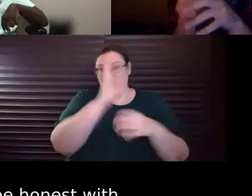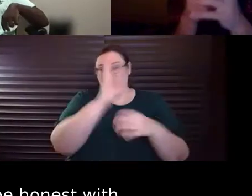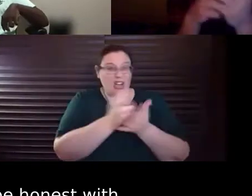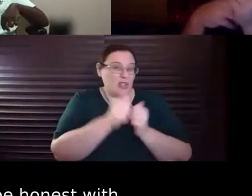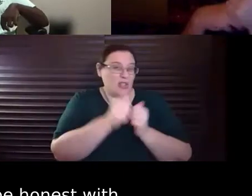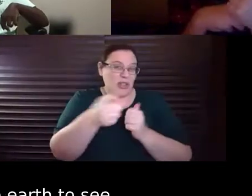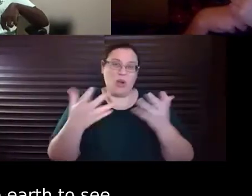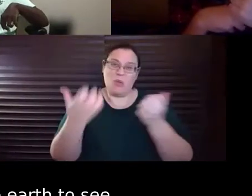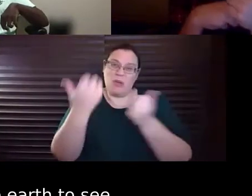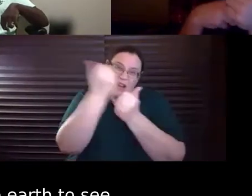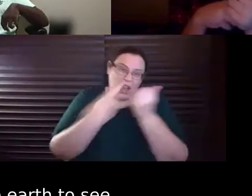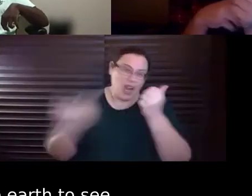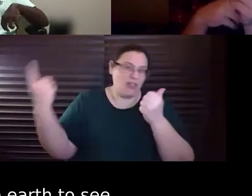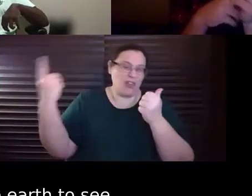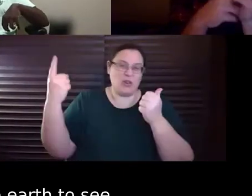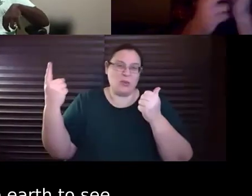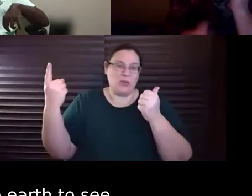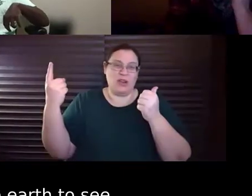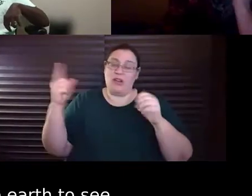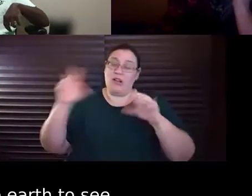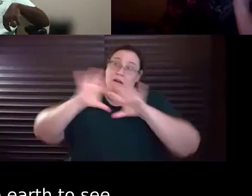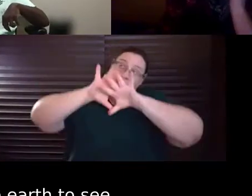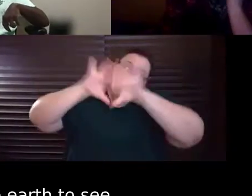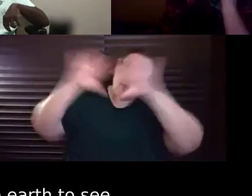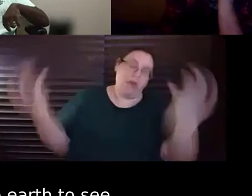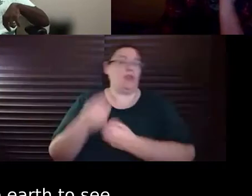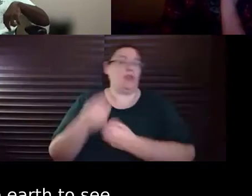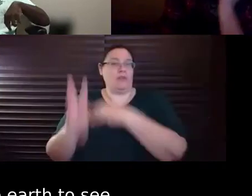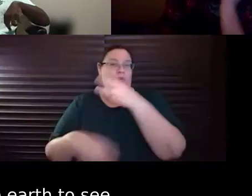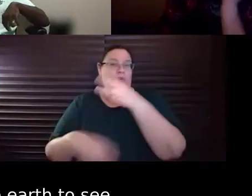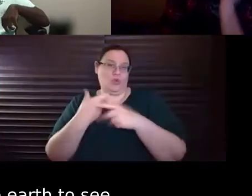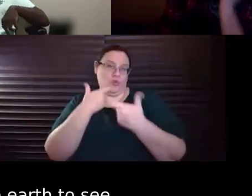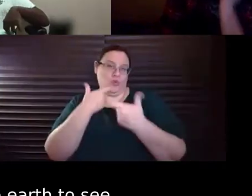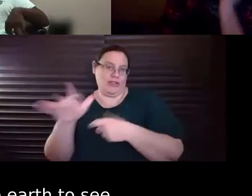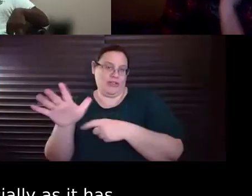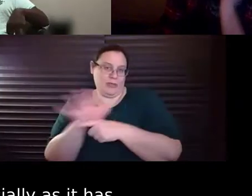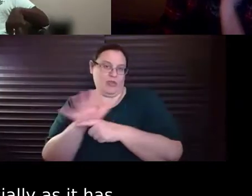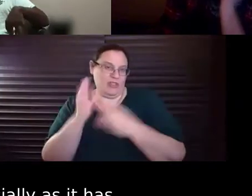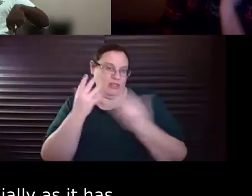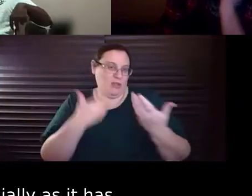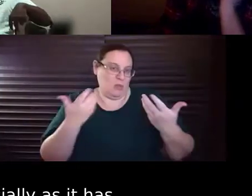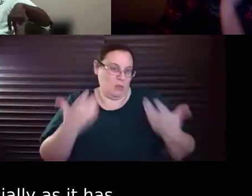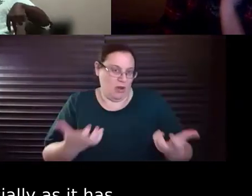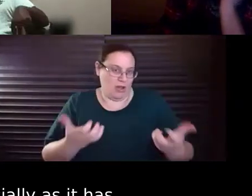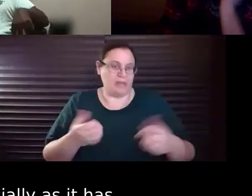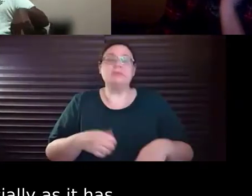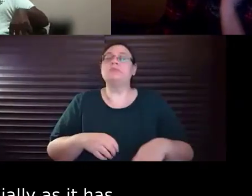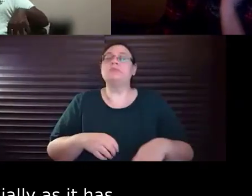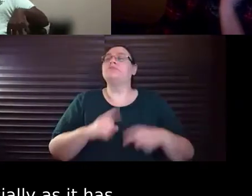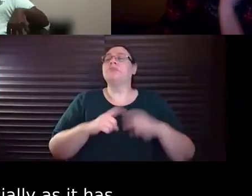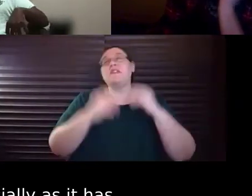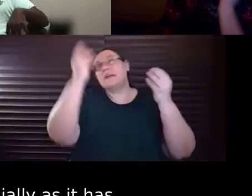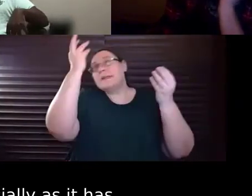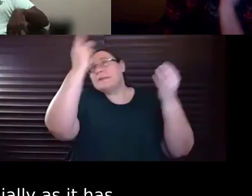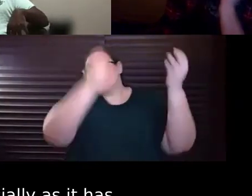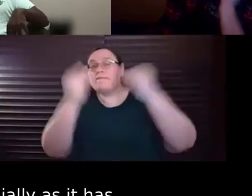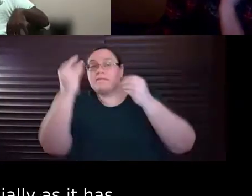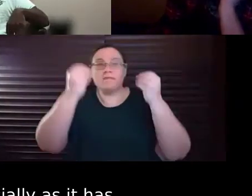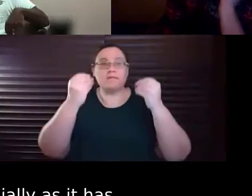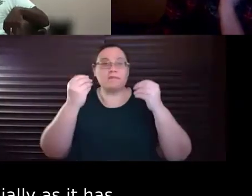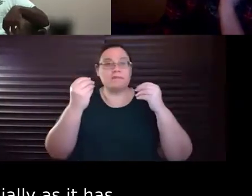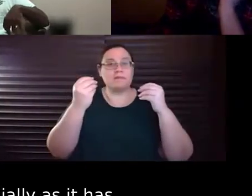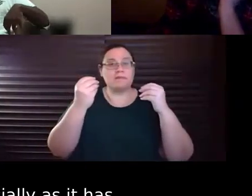everybody on the four corners of the earth to see it. But then as I really think about it, especially as it has come